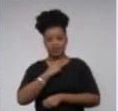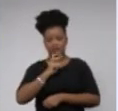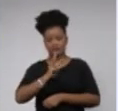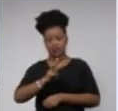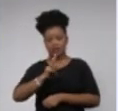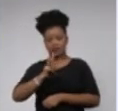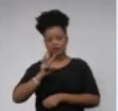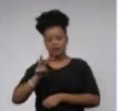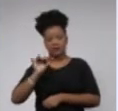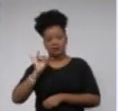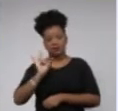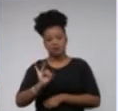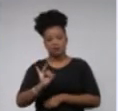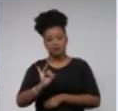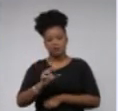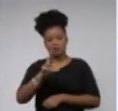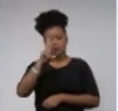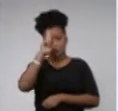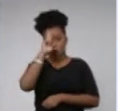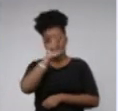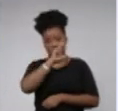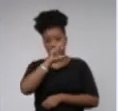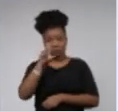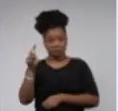337 in ICA's laboratories,